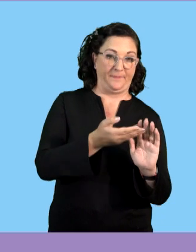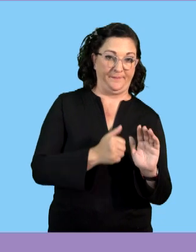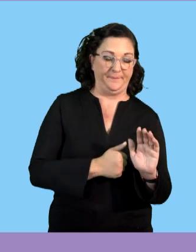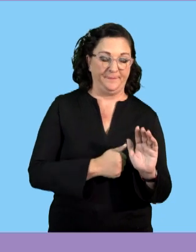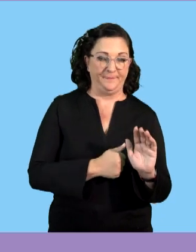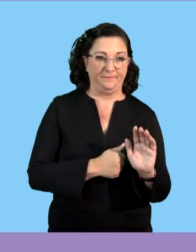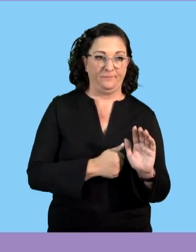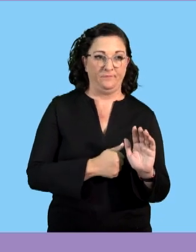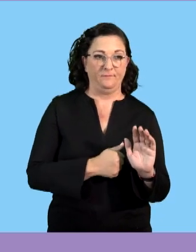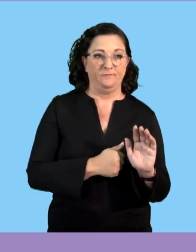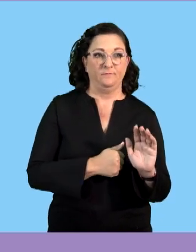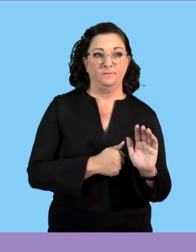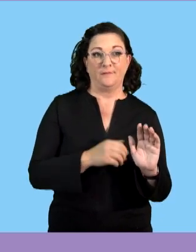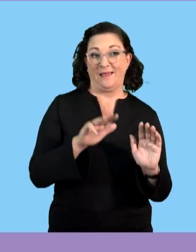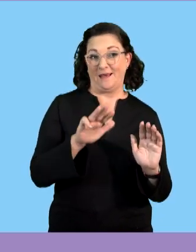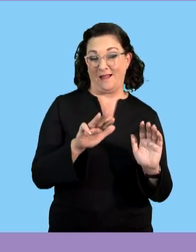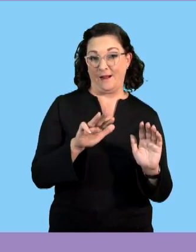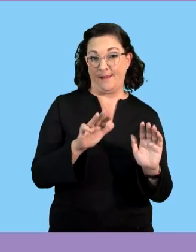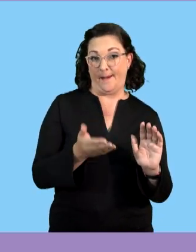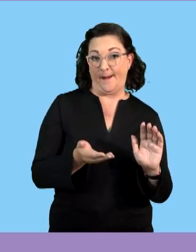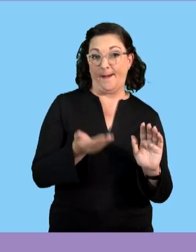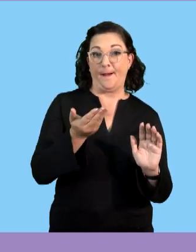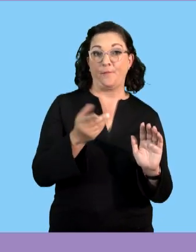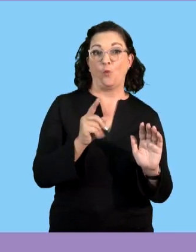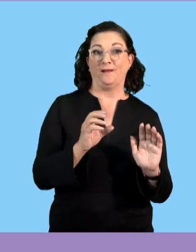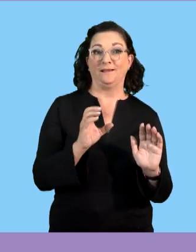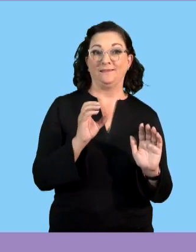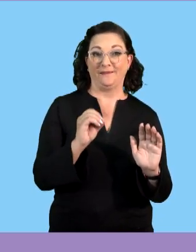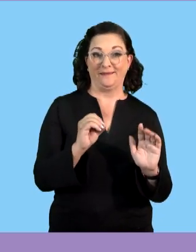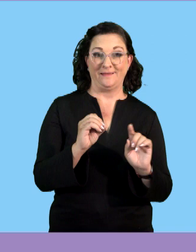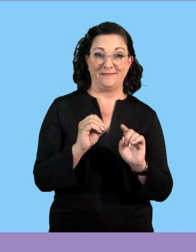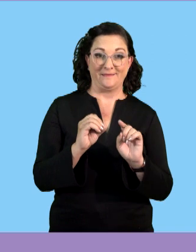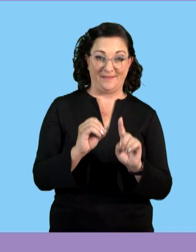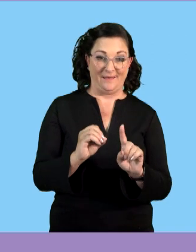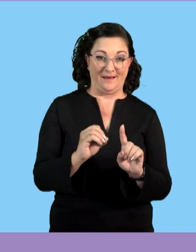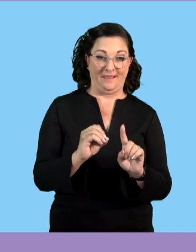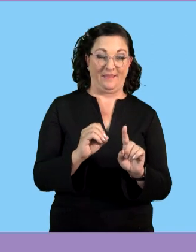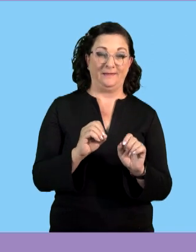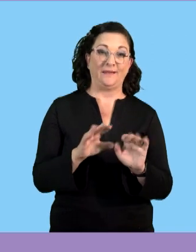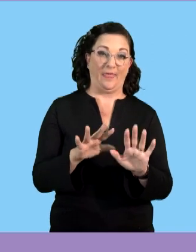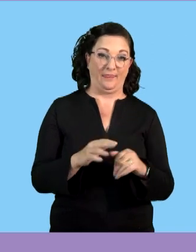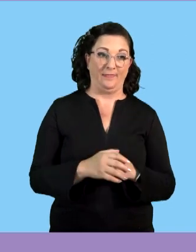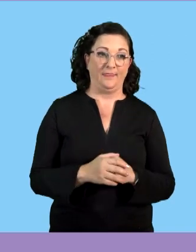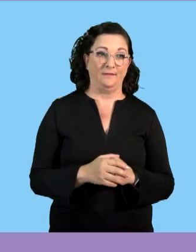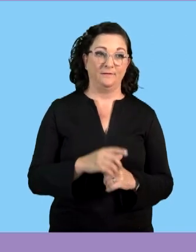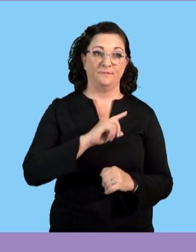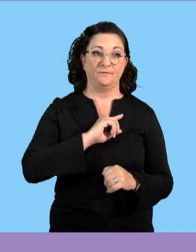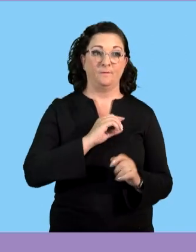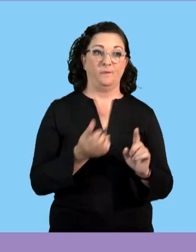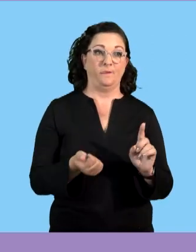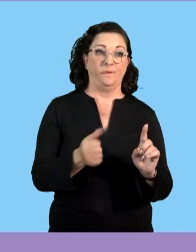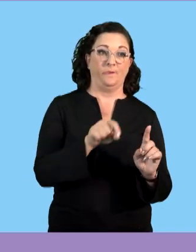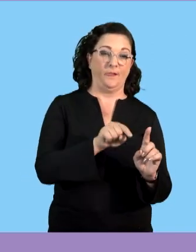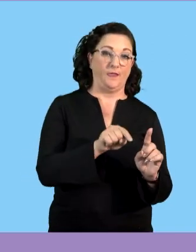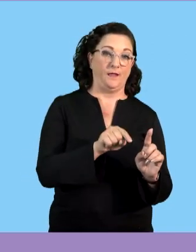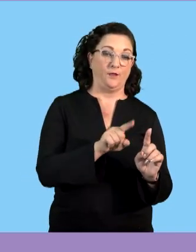on the left. So a 9 rounded up becomes a 10. We write the 0, take the